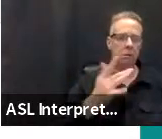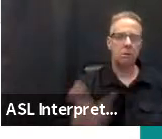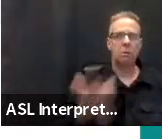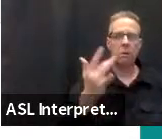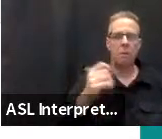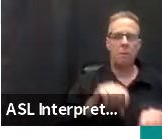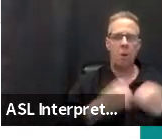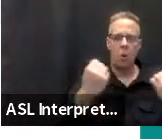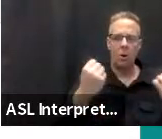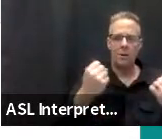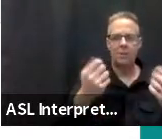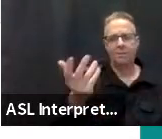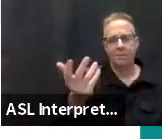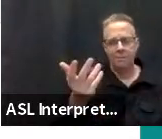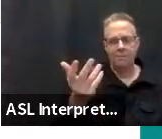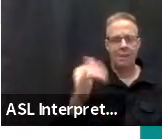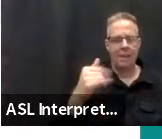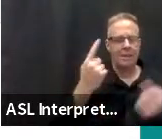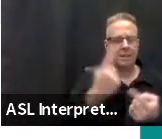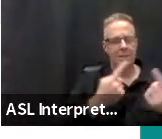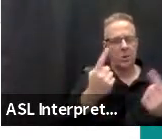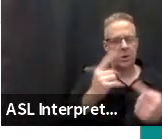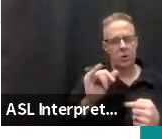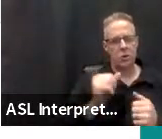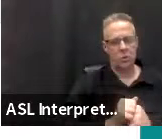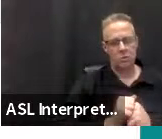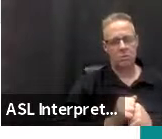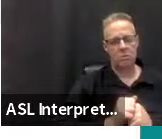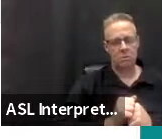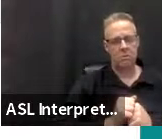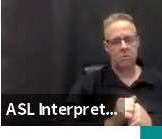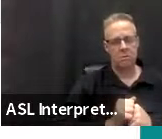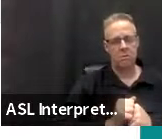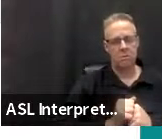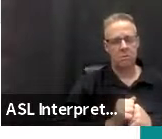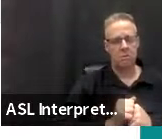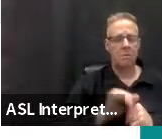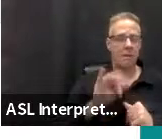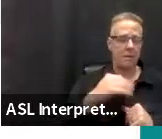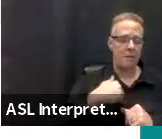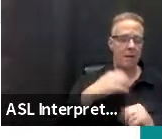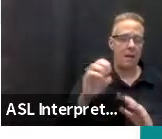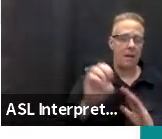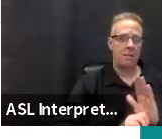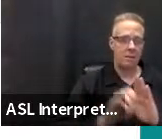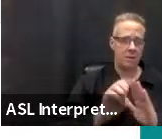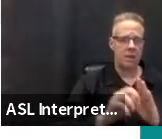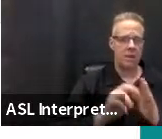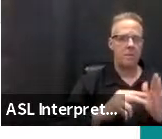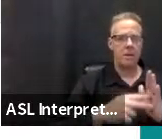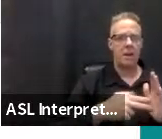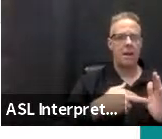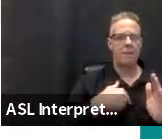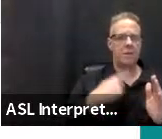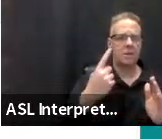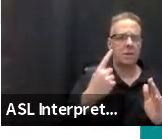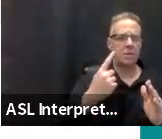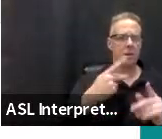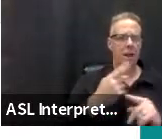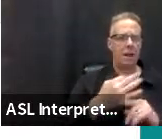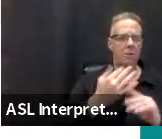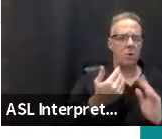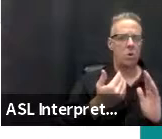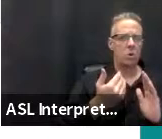so I know that that's probably a consideration within that scope. But if there are elevators, having some sort of redundancy factor would be